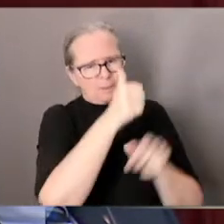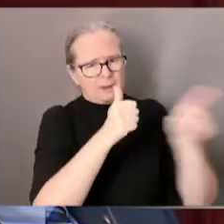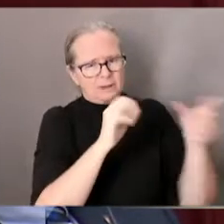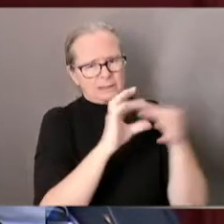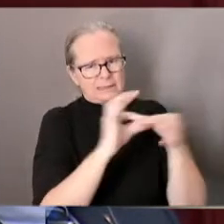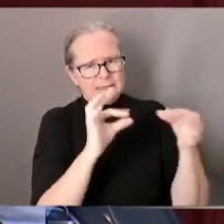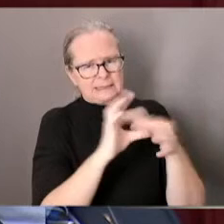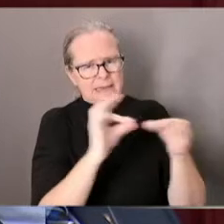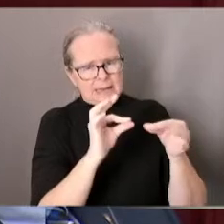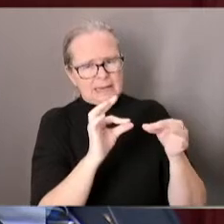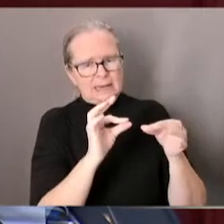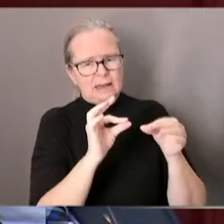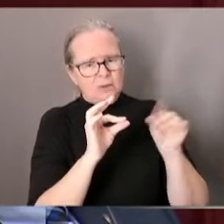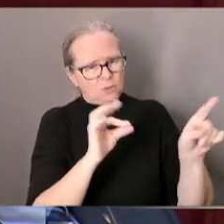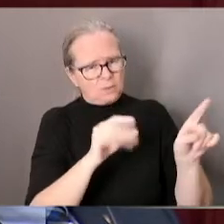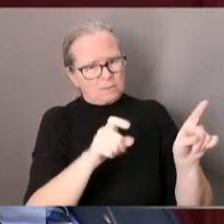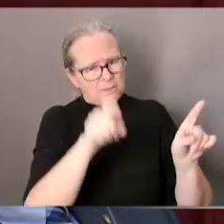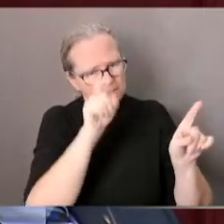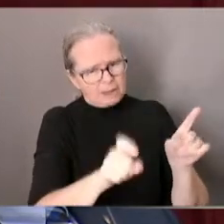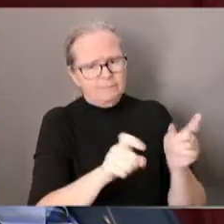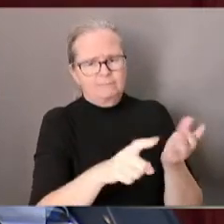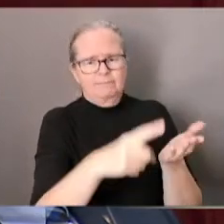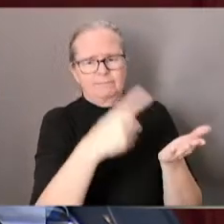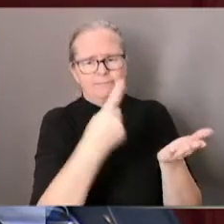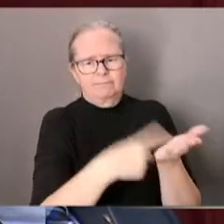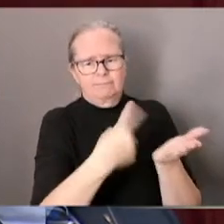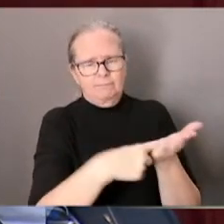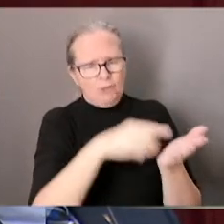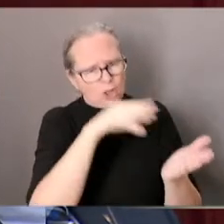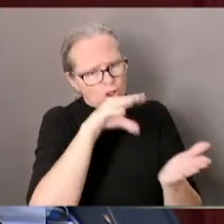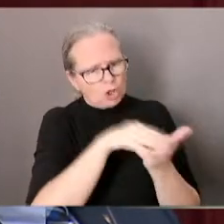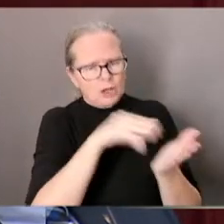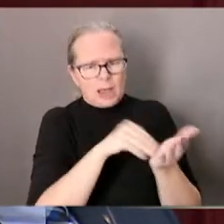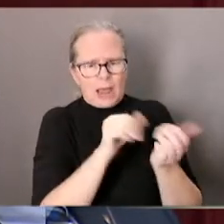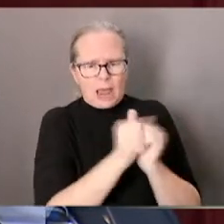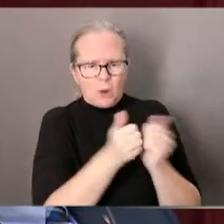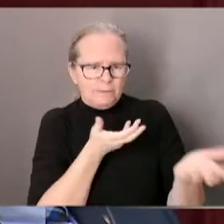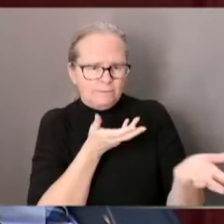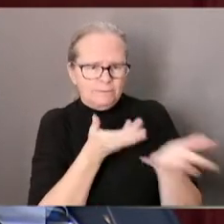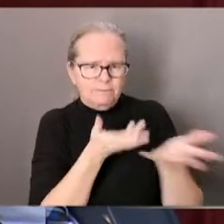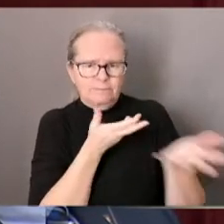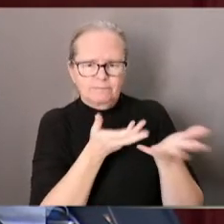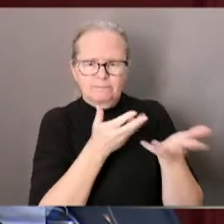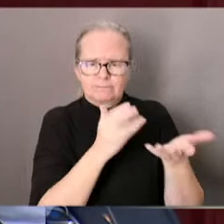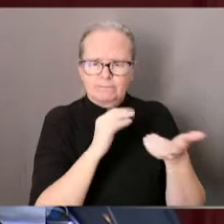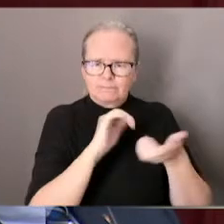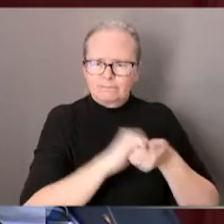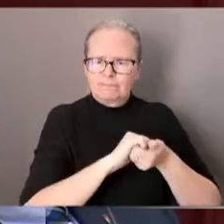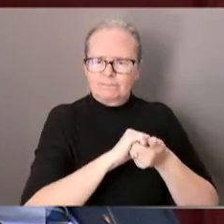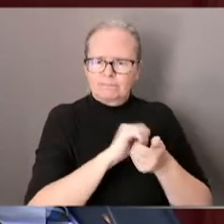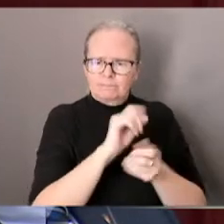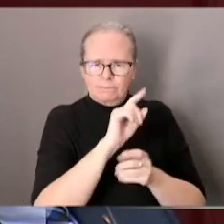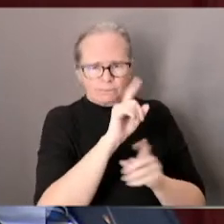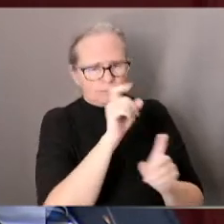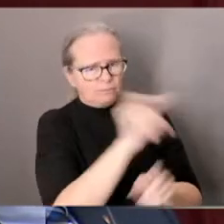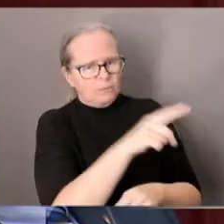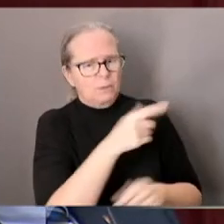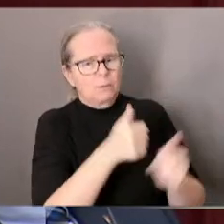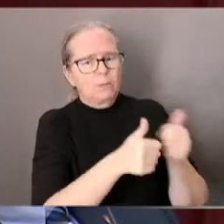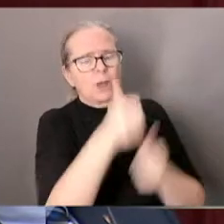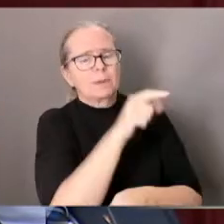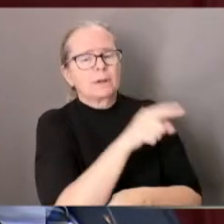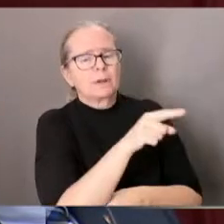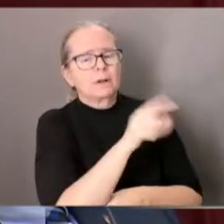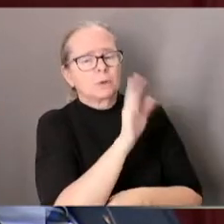to learn more about how to engage and work with us appropriately to the premier the sovereignty Act is another bill forced on First Nations without consultation